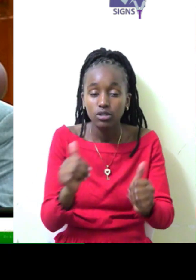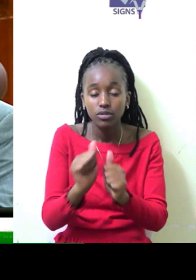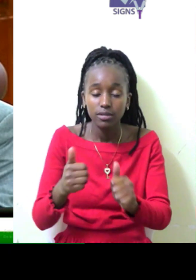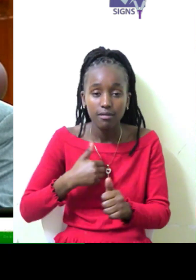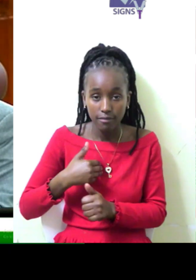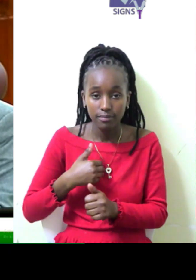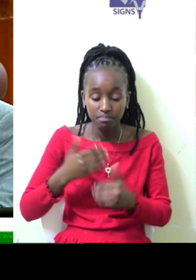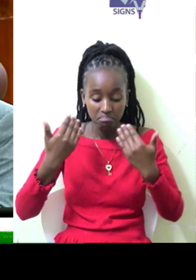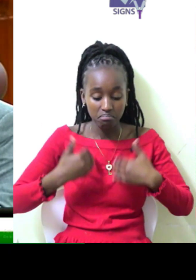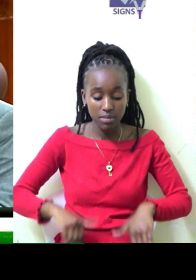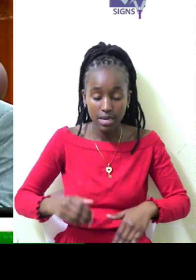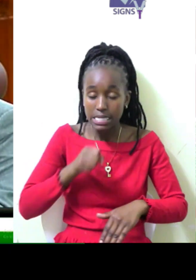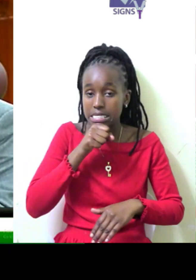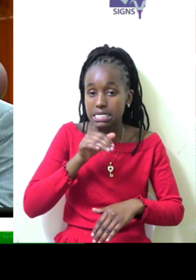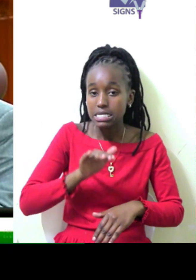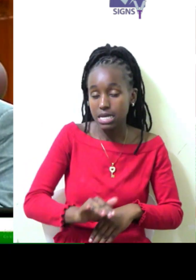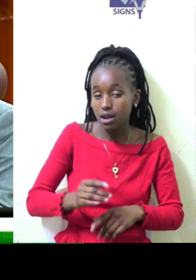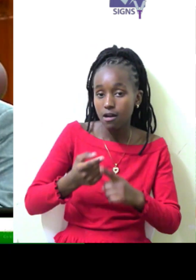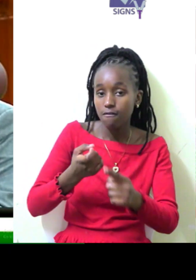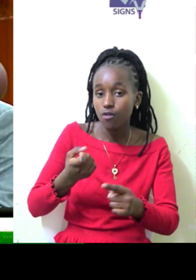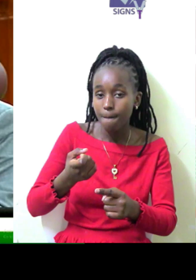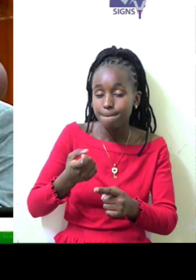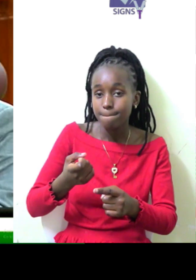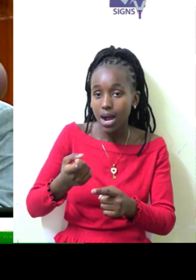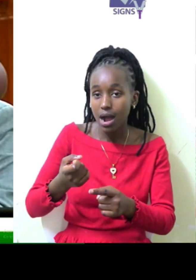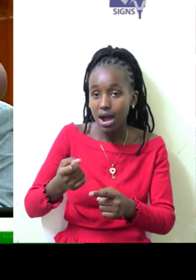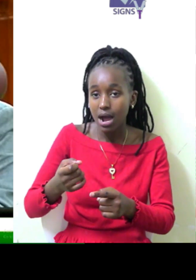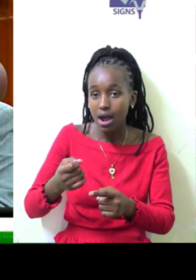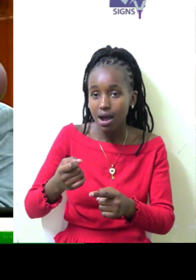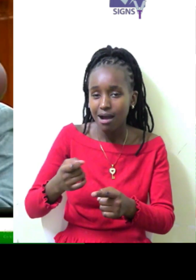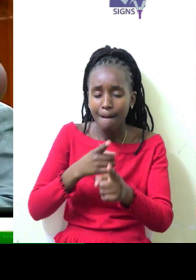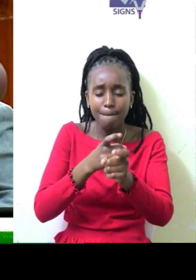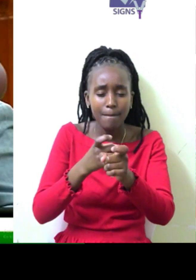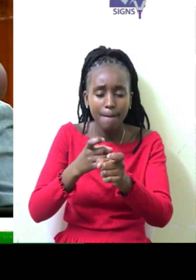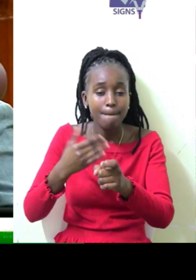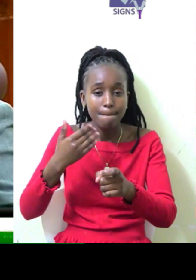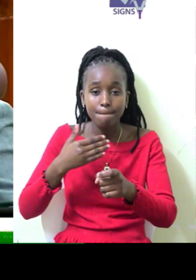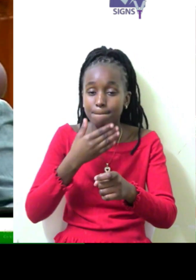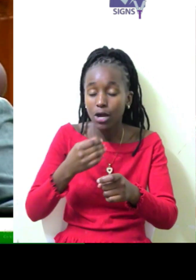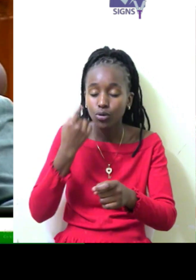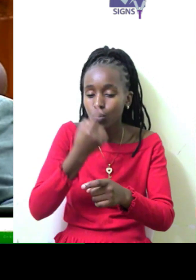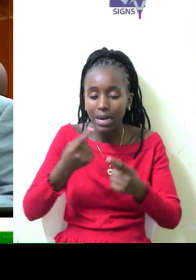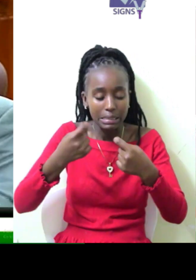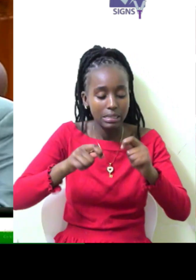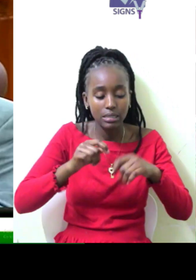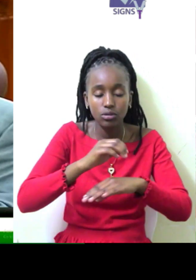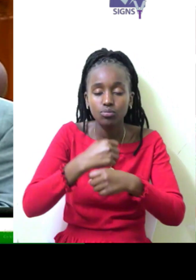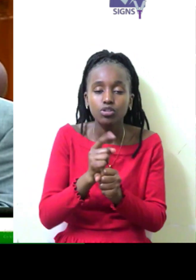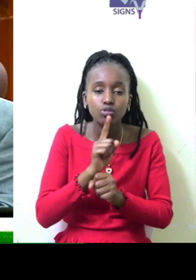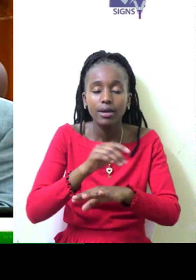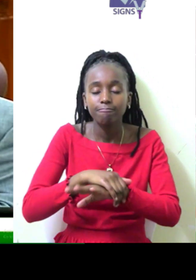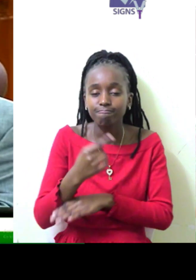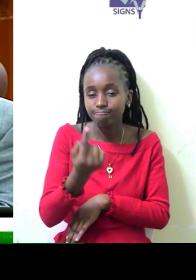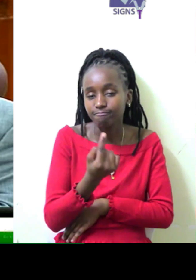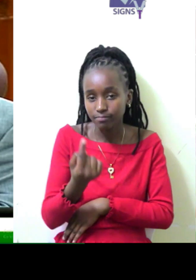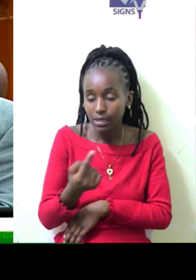war soldier in 1945. He told me when I caught polio that, son,